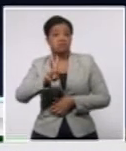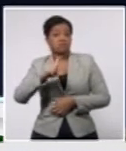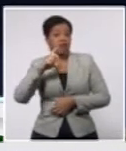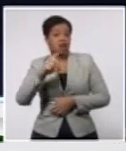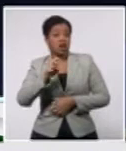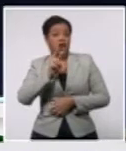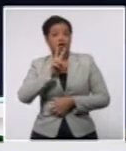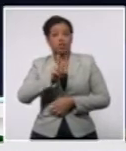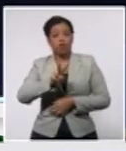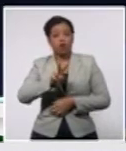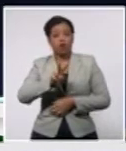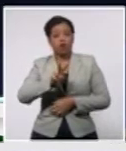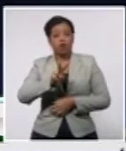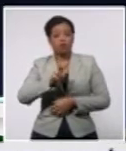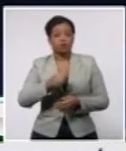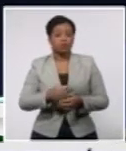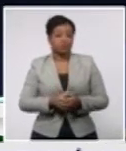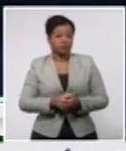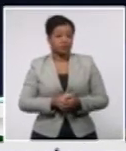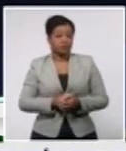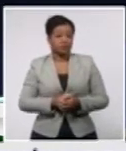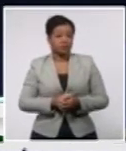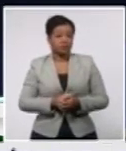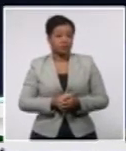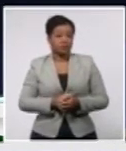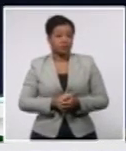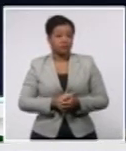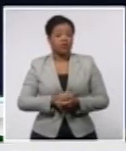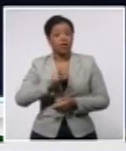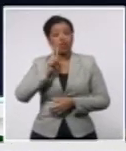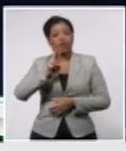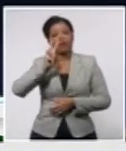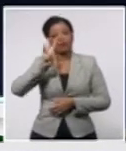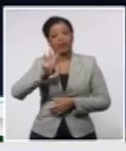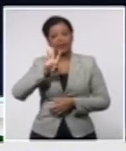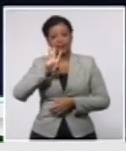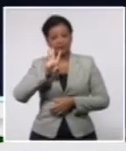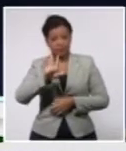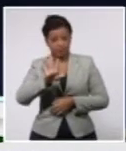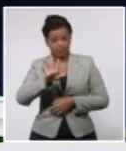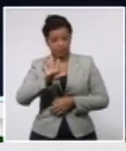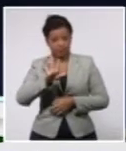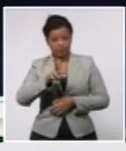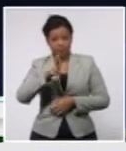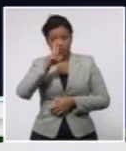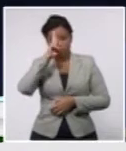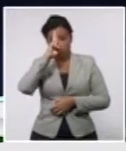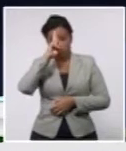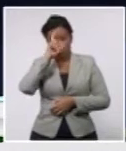274, in Villa Clara's 235,